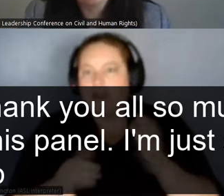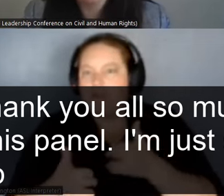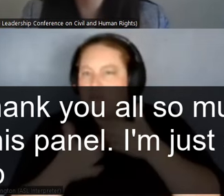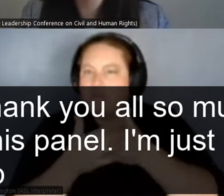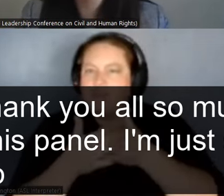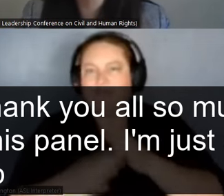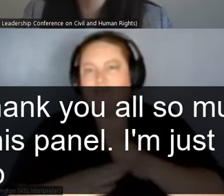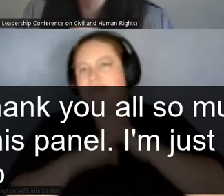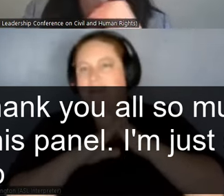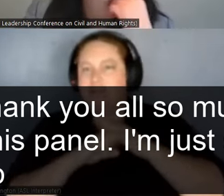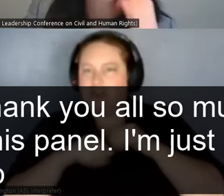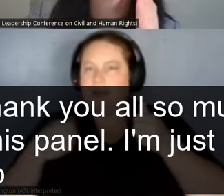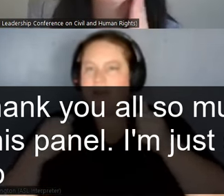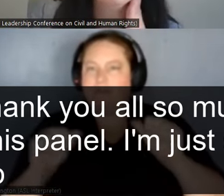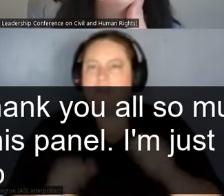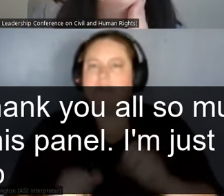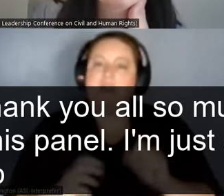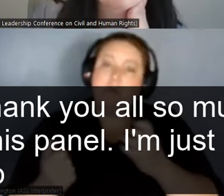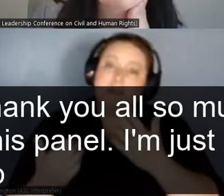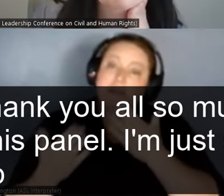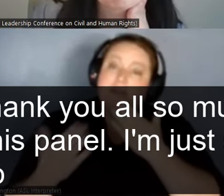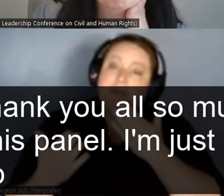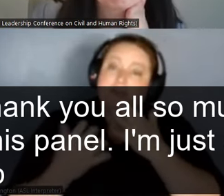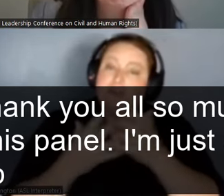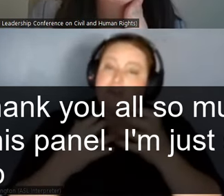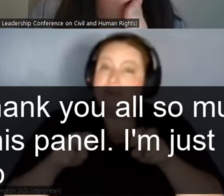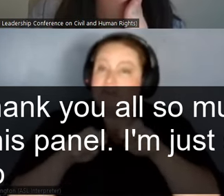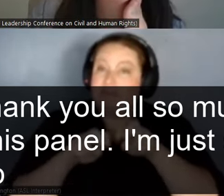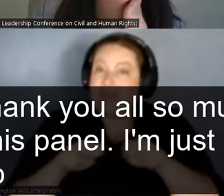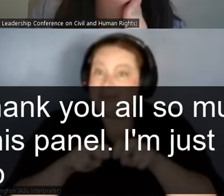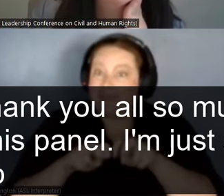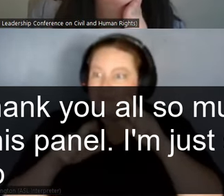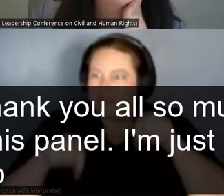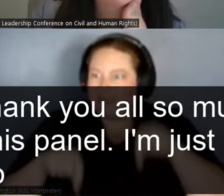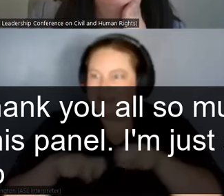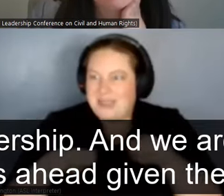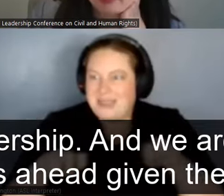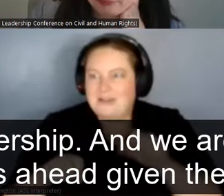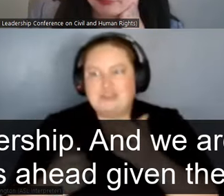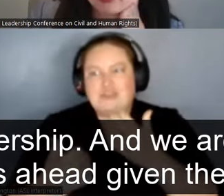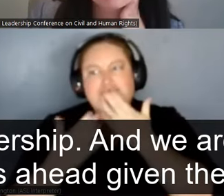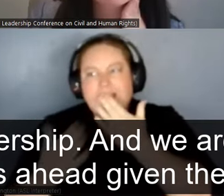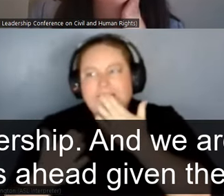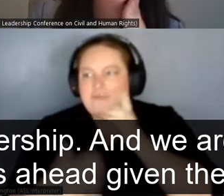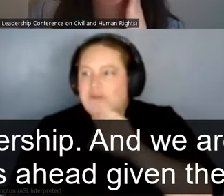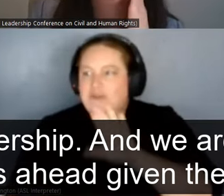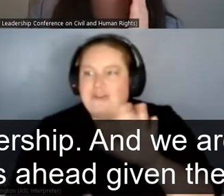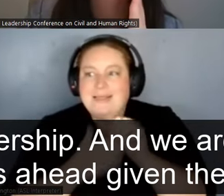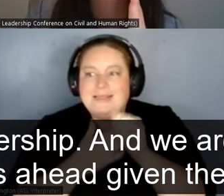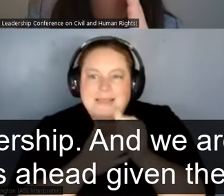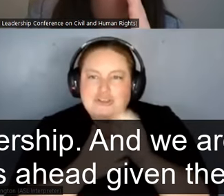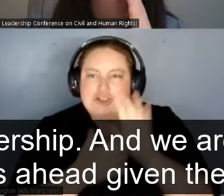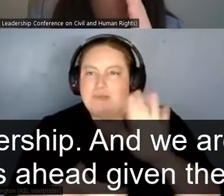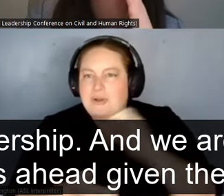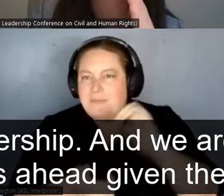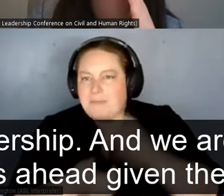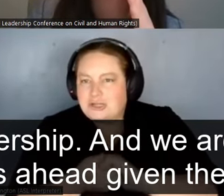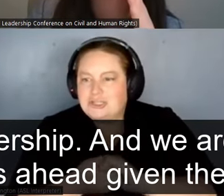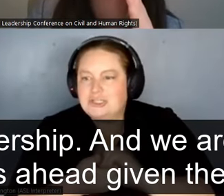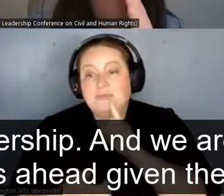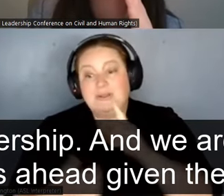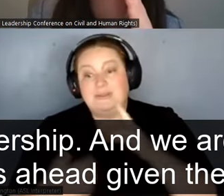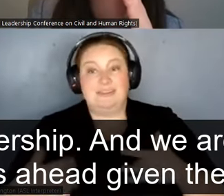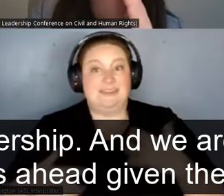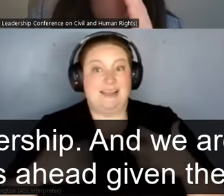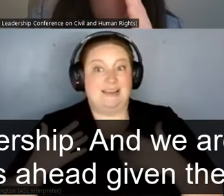just want to thank you all so much, our panelists, for this panel. I'm just so grateful for your leadership and your partnership. And we're very excited to see